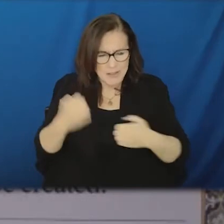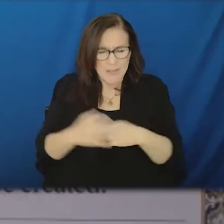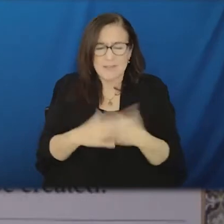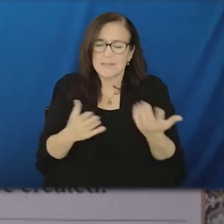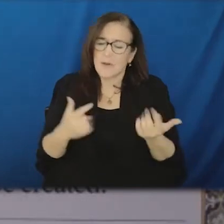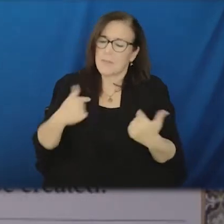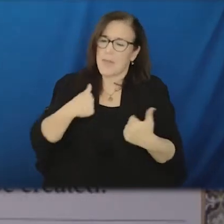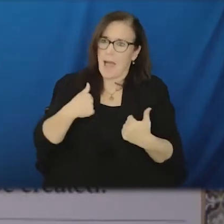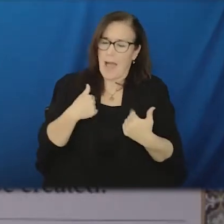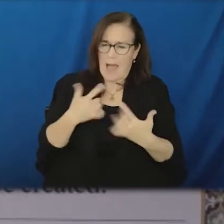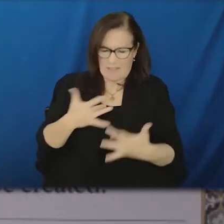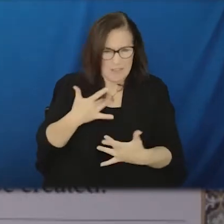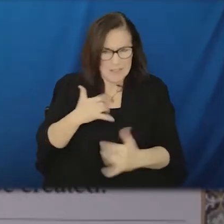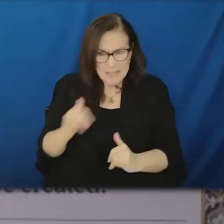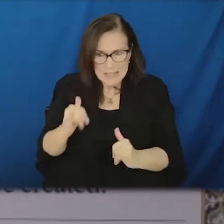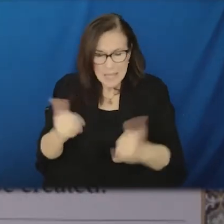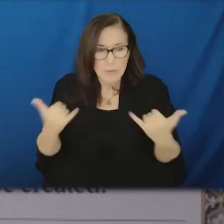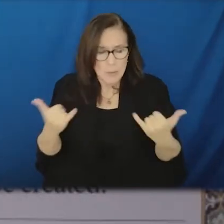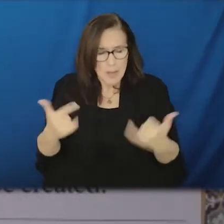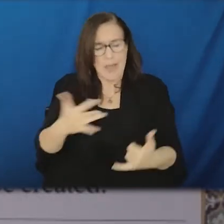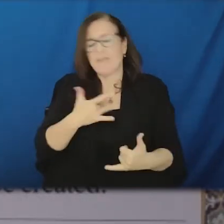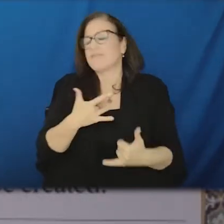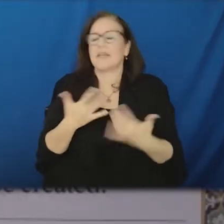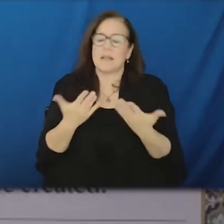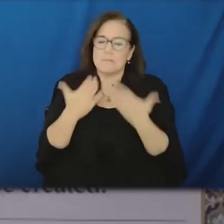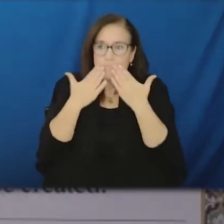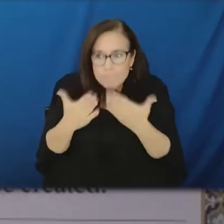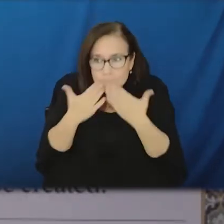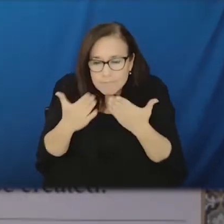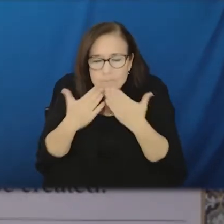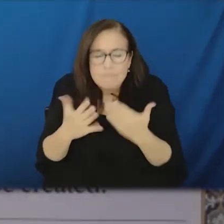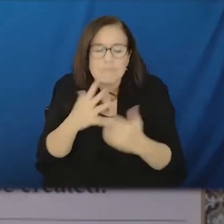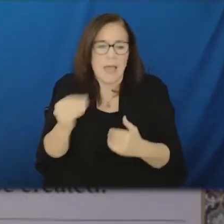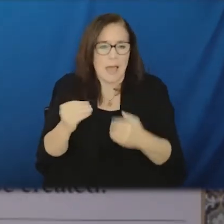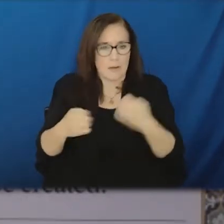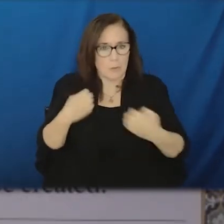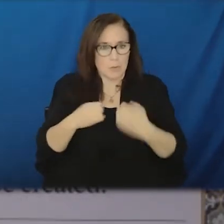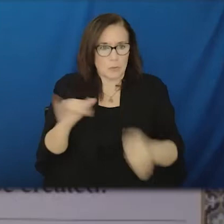very emotional. I know that our county has a lot to